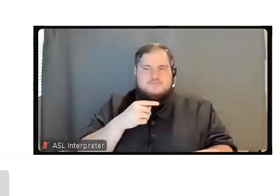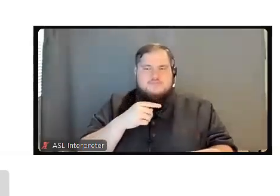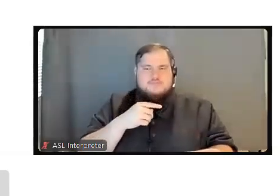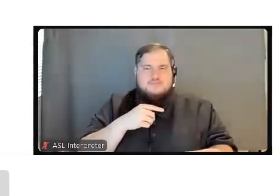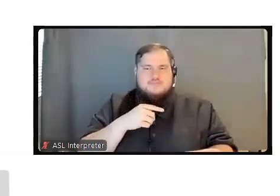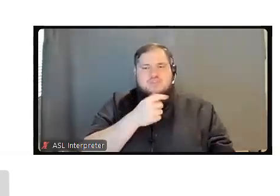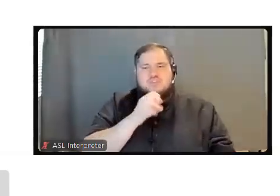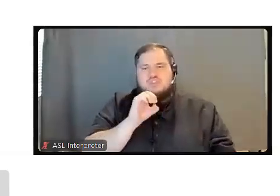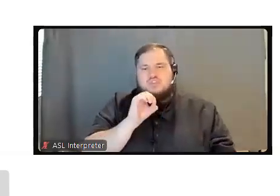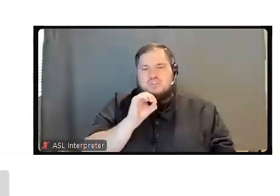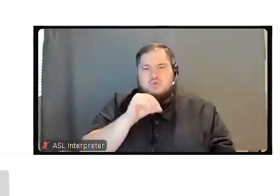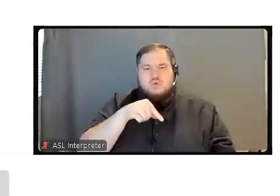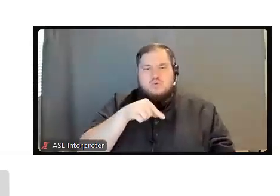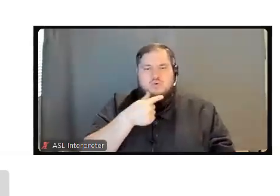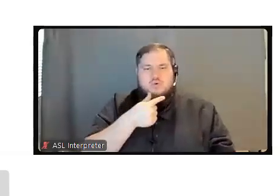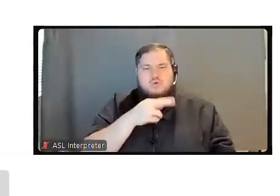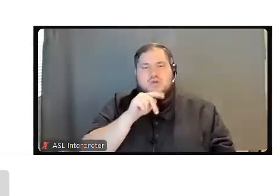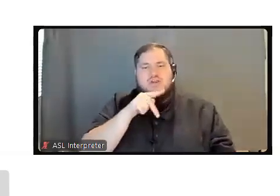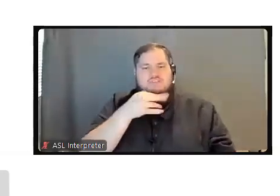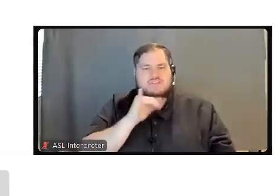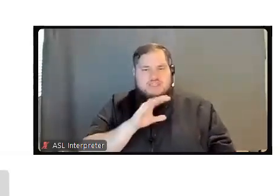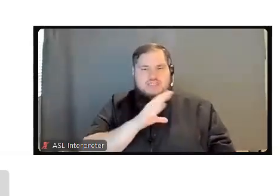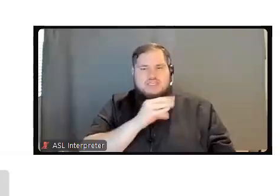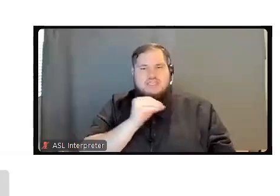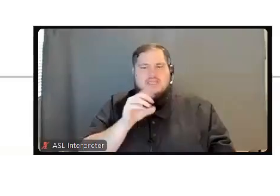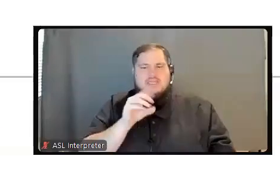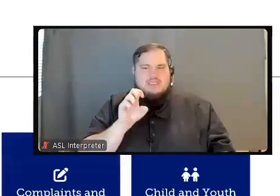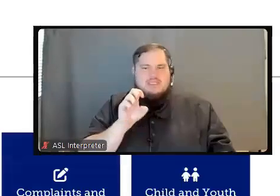type data. Next slide, please.